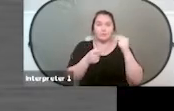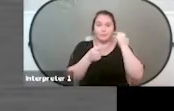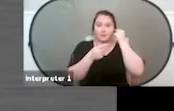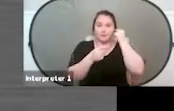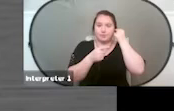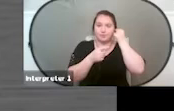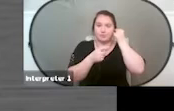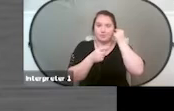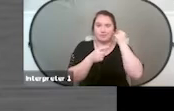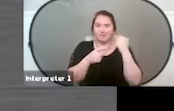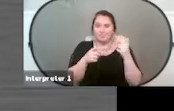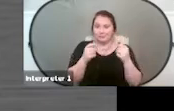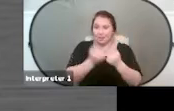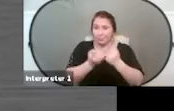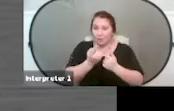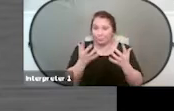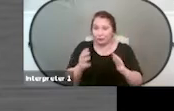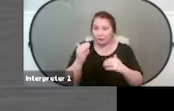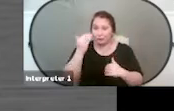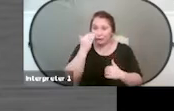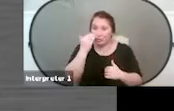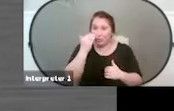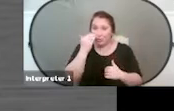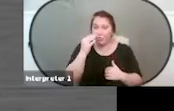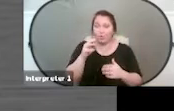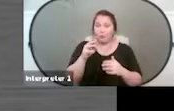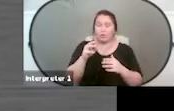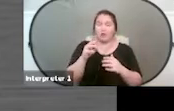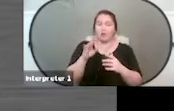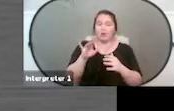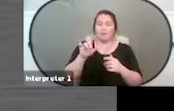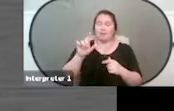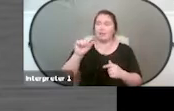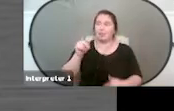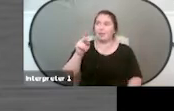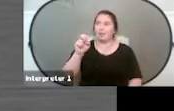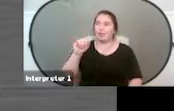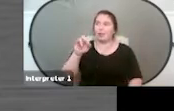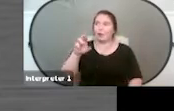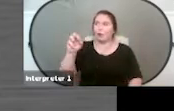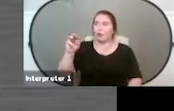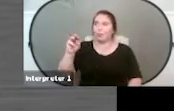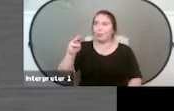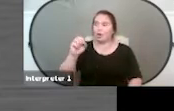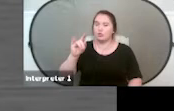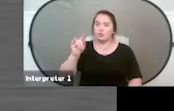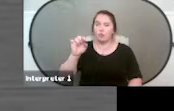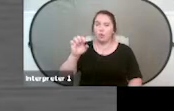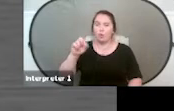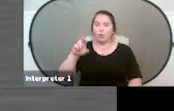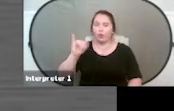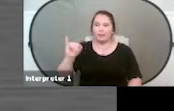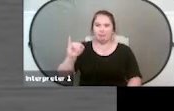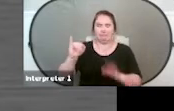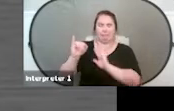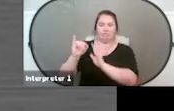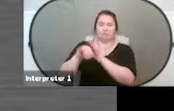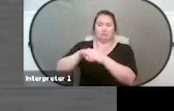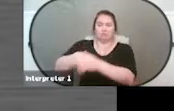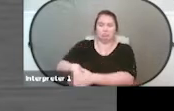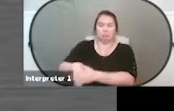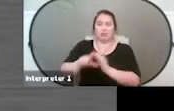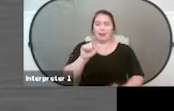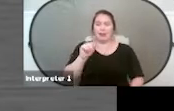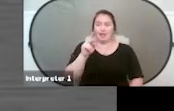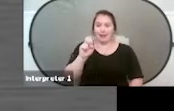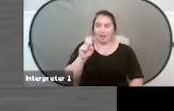is everyone aware that the Lake Air Montessori, and not Lake Air Montessori, the Lake Air fields that are adjacent to